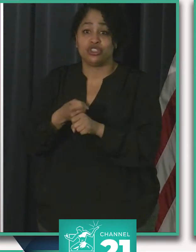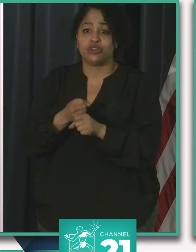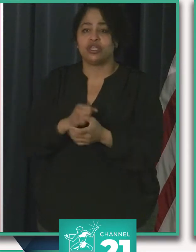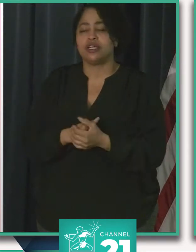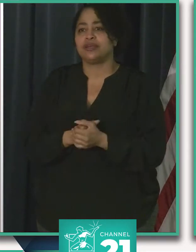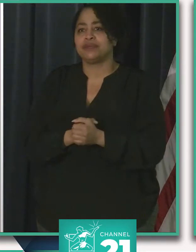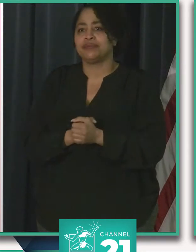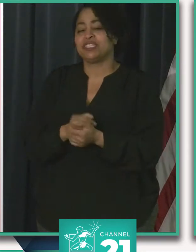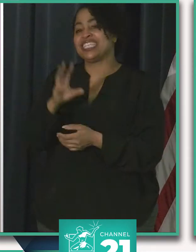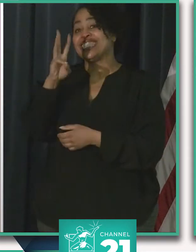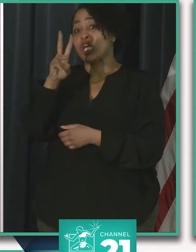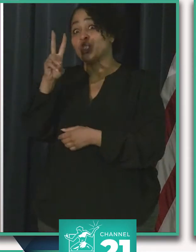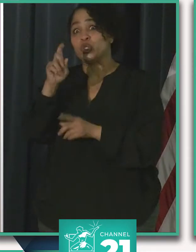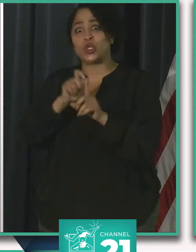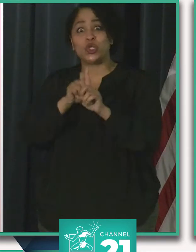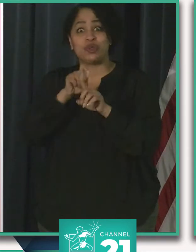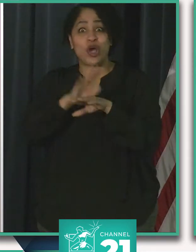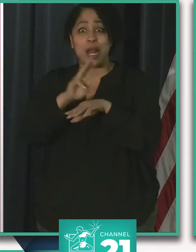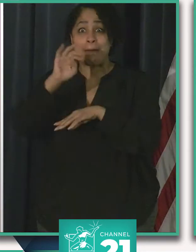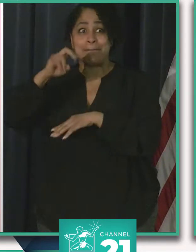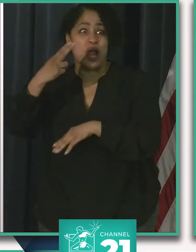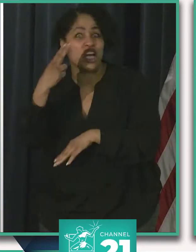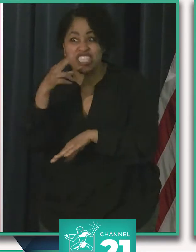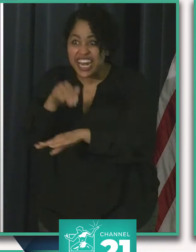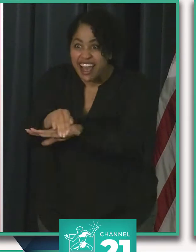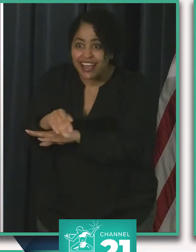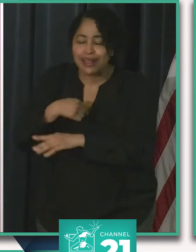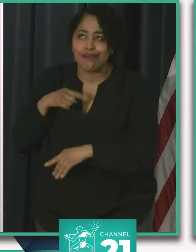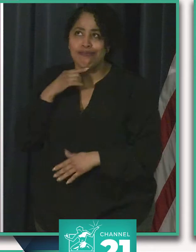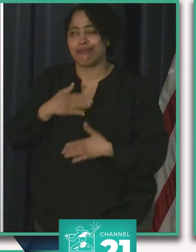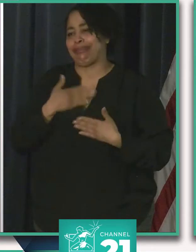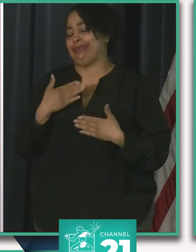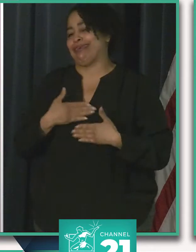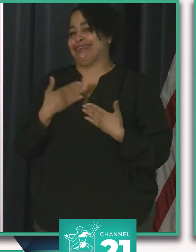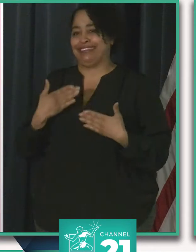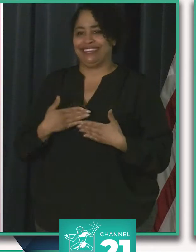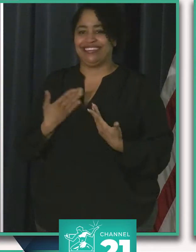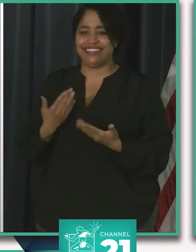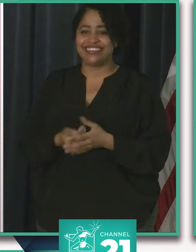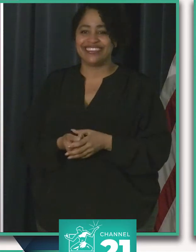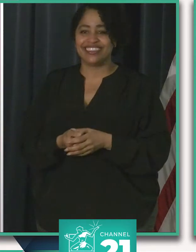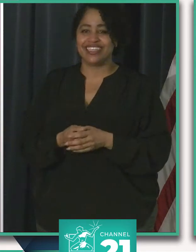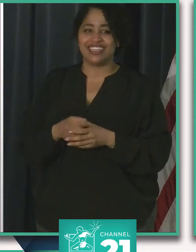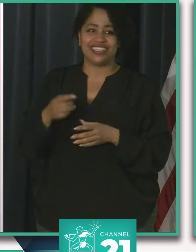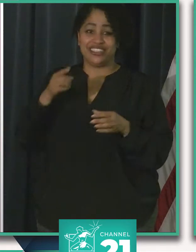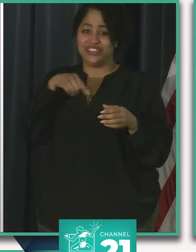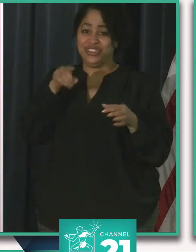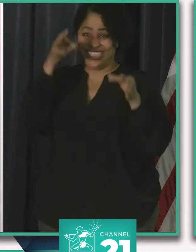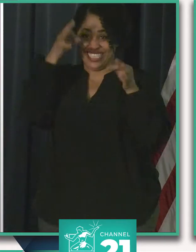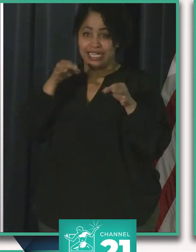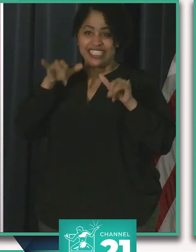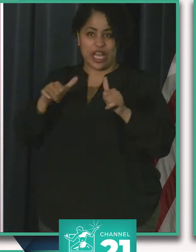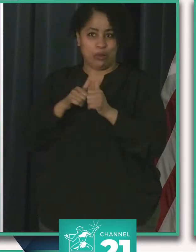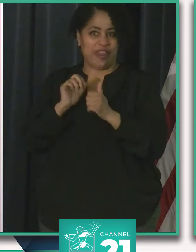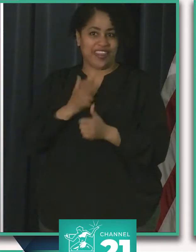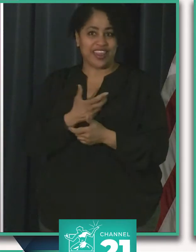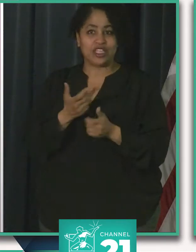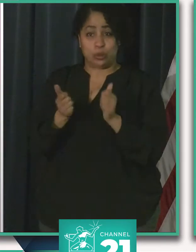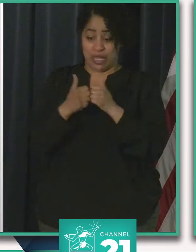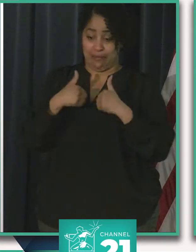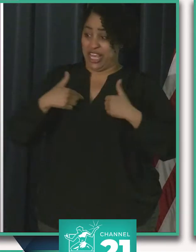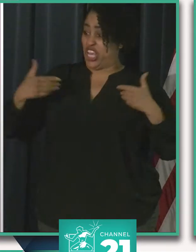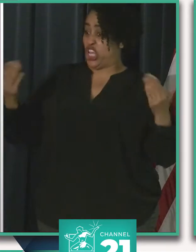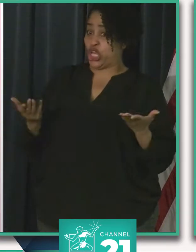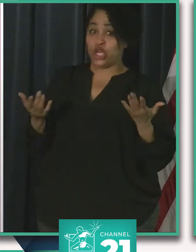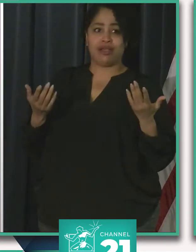It's 62 degrees on a March night, so I'm really pleased that you decided to stay with us. With me